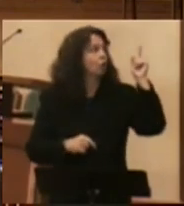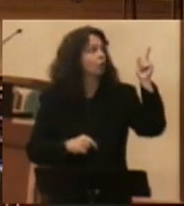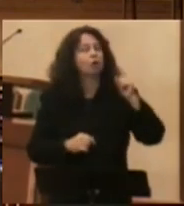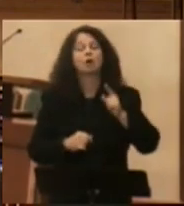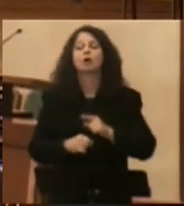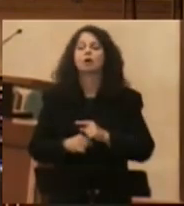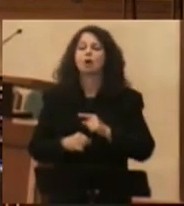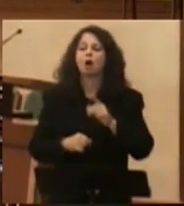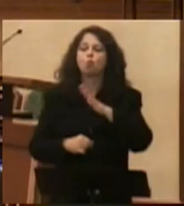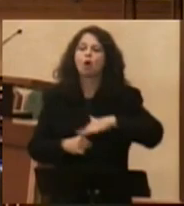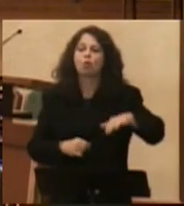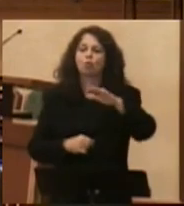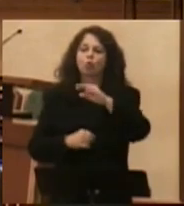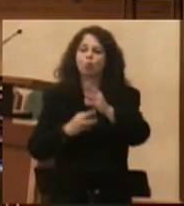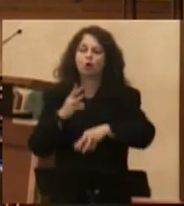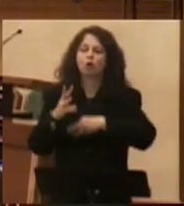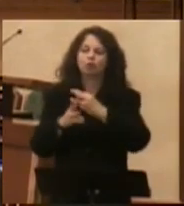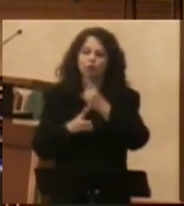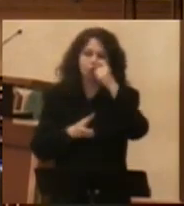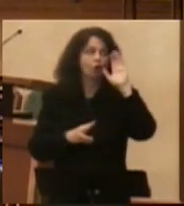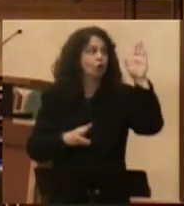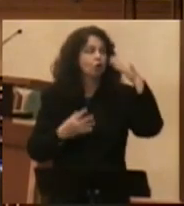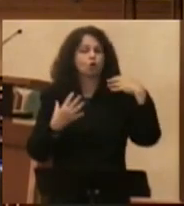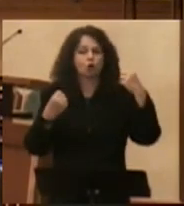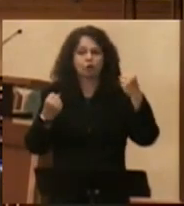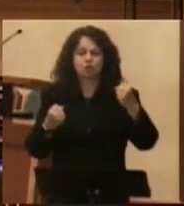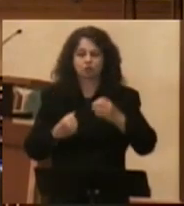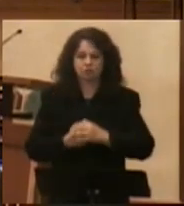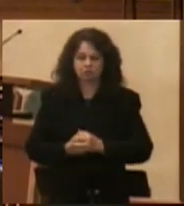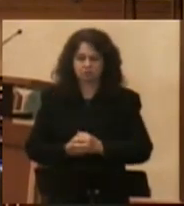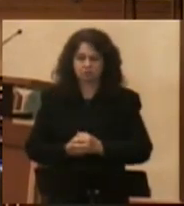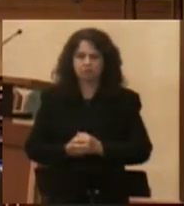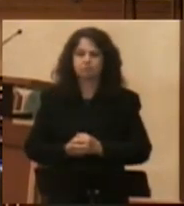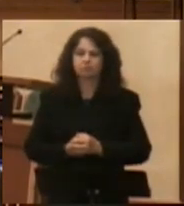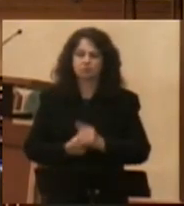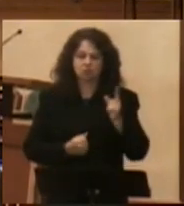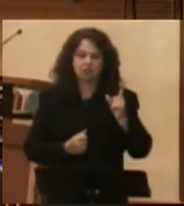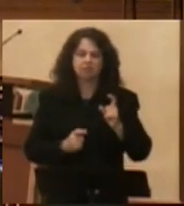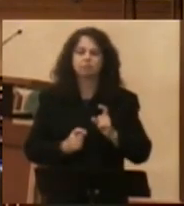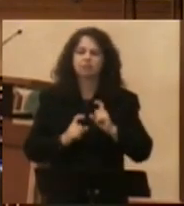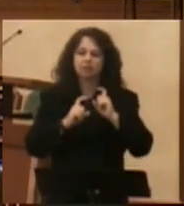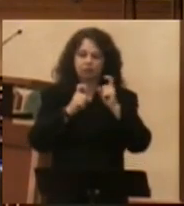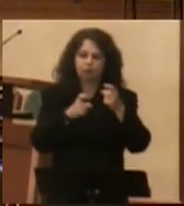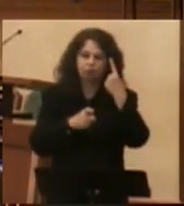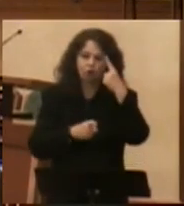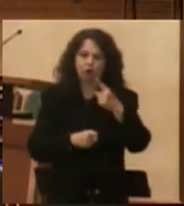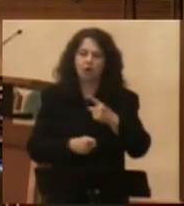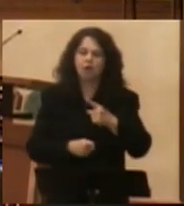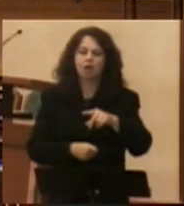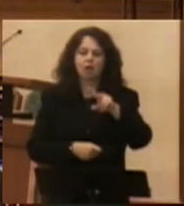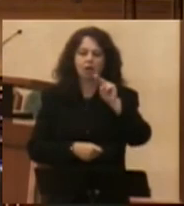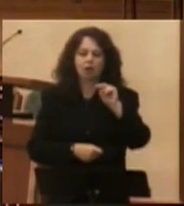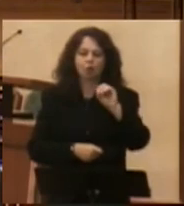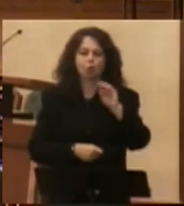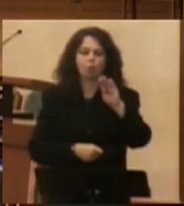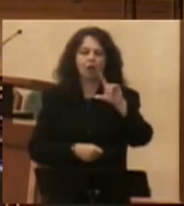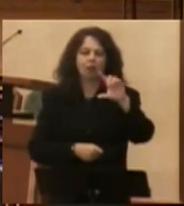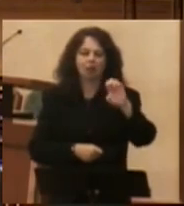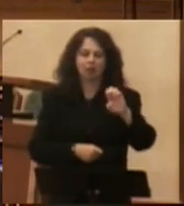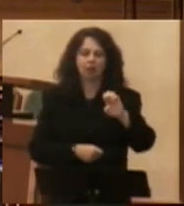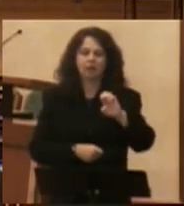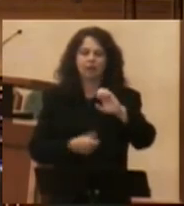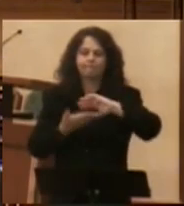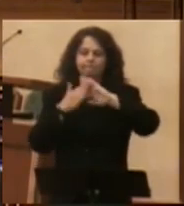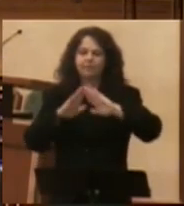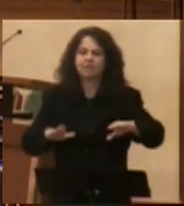globally for her courage, receiving both a nomination for the Nobel Peace Prize and an